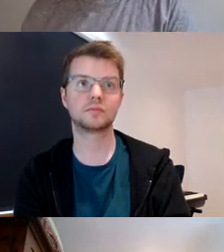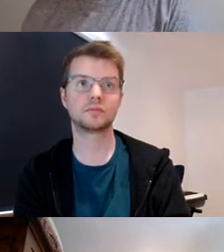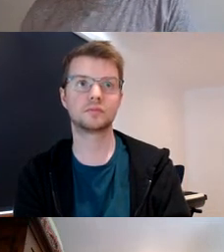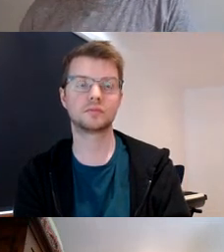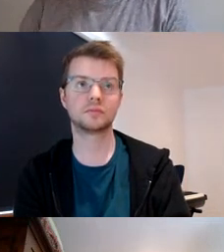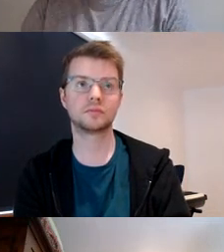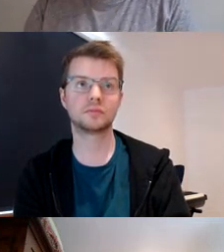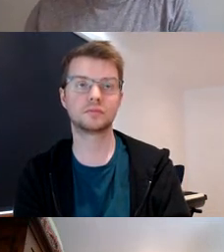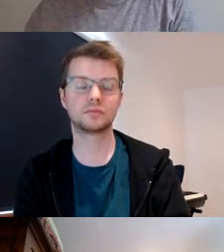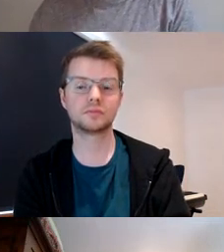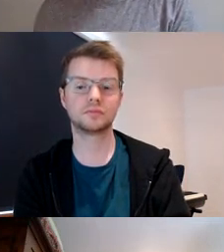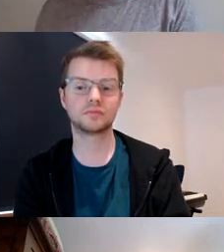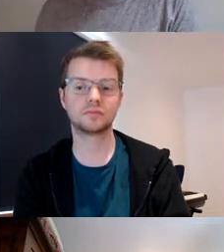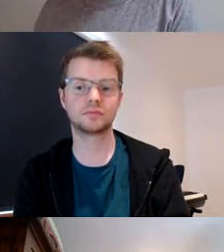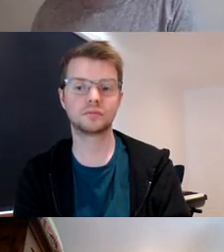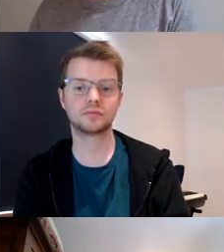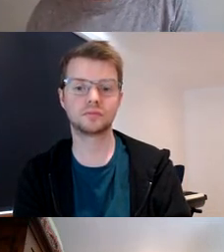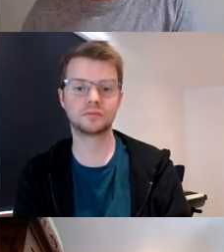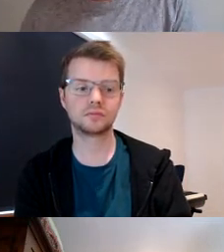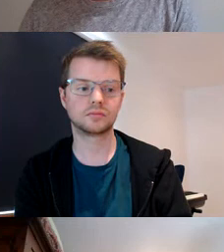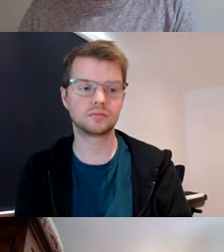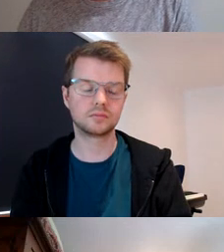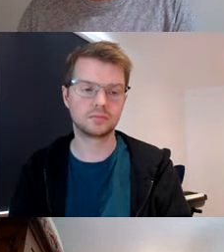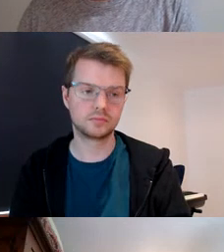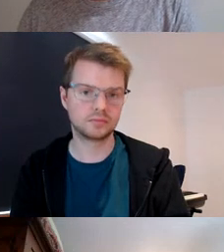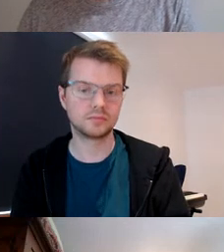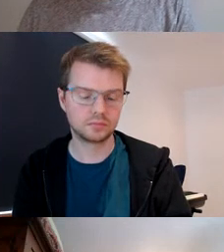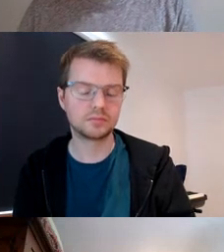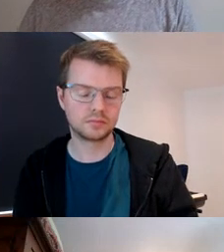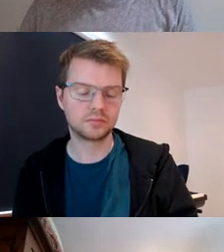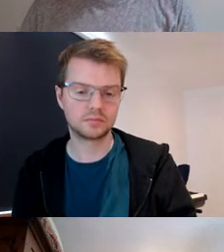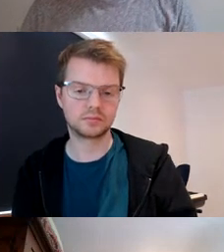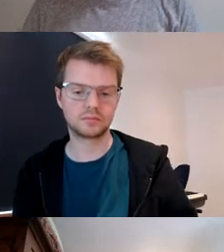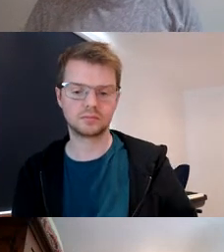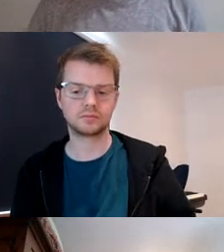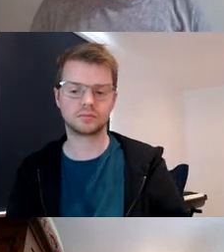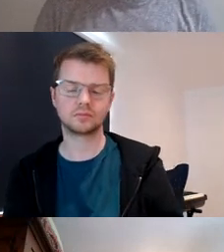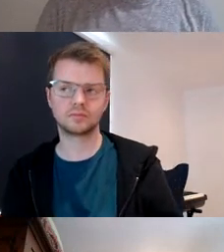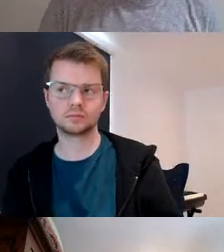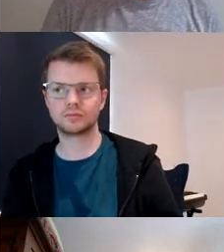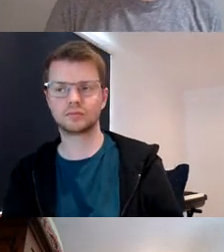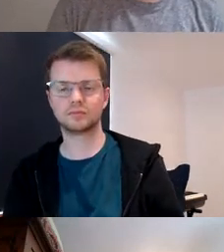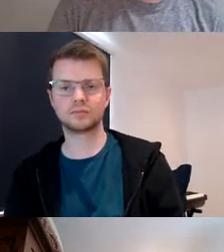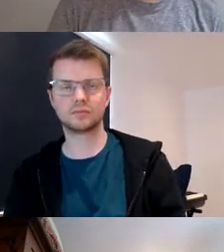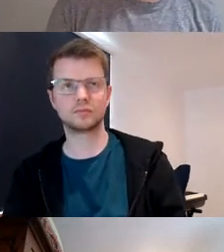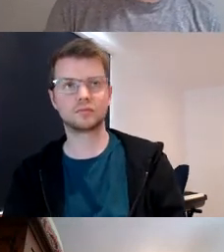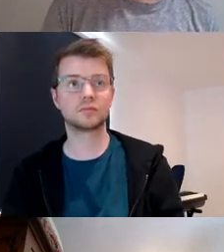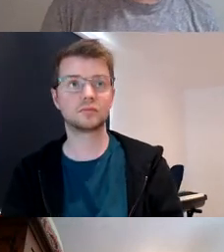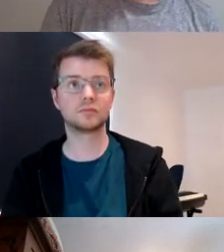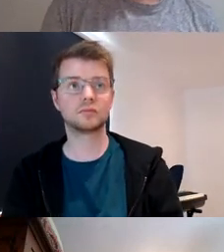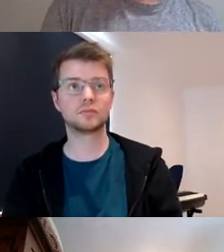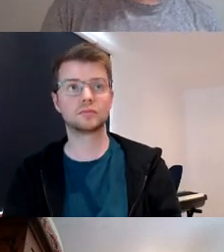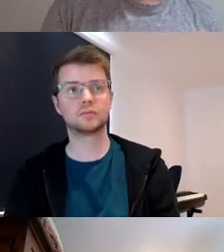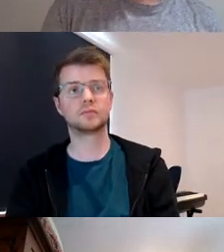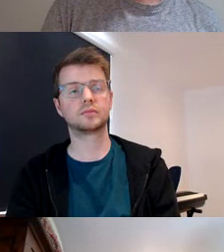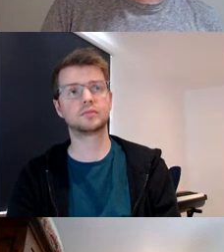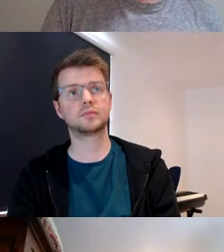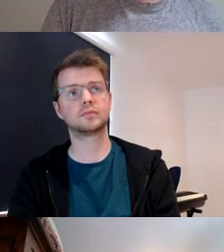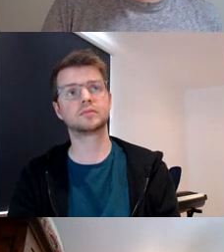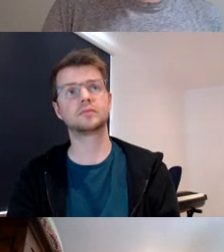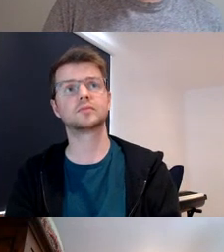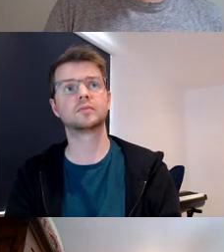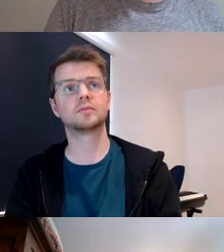Welsh speaker. So there was it's kind of small scale, and in the manner that sort of